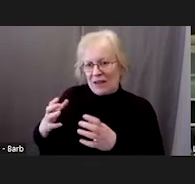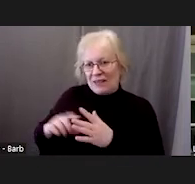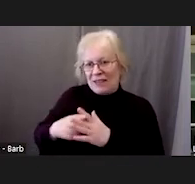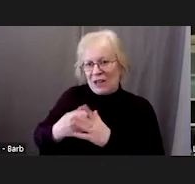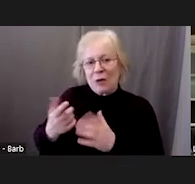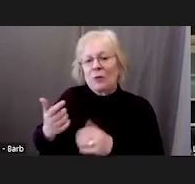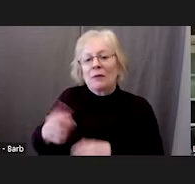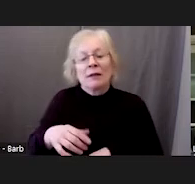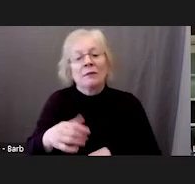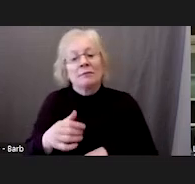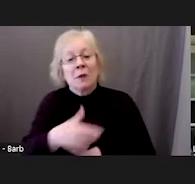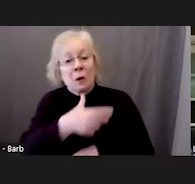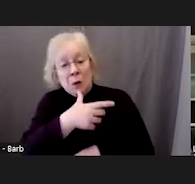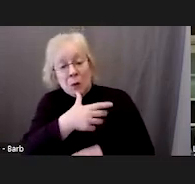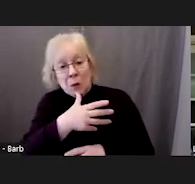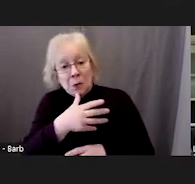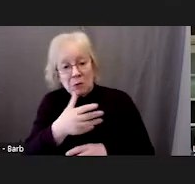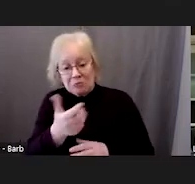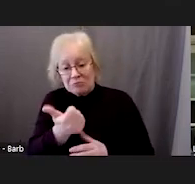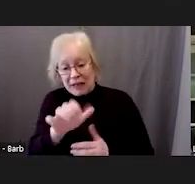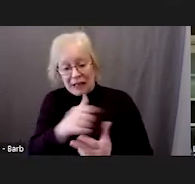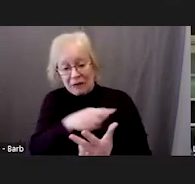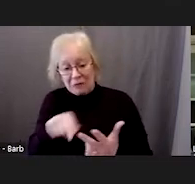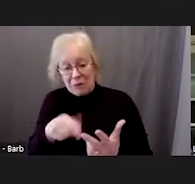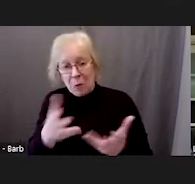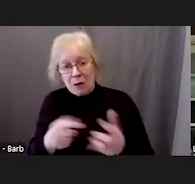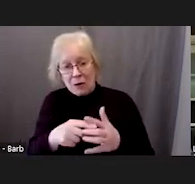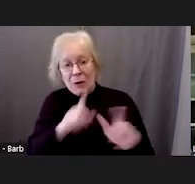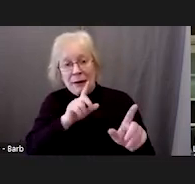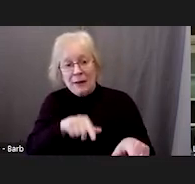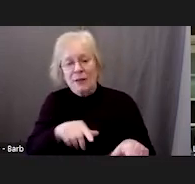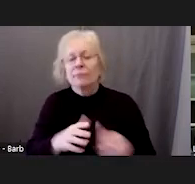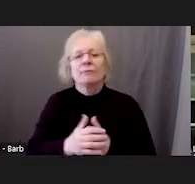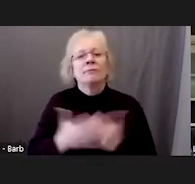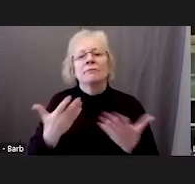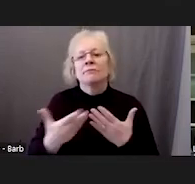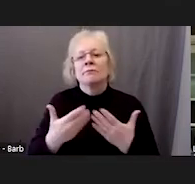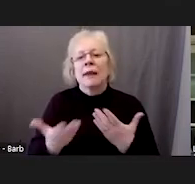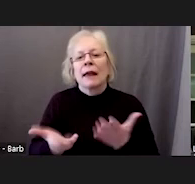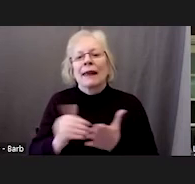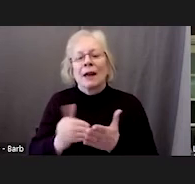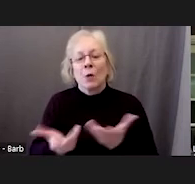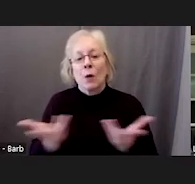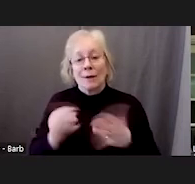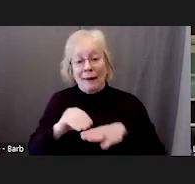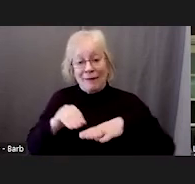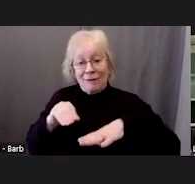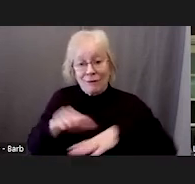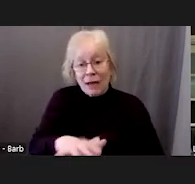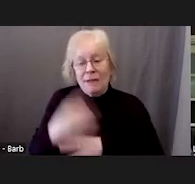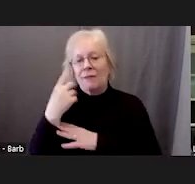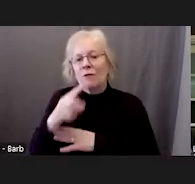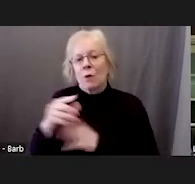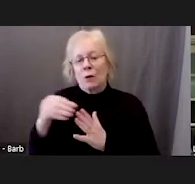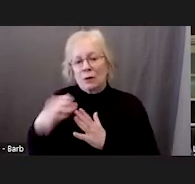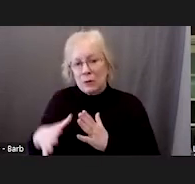Peach, do you want to answer that one? What advice do you have for students before they begin or while they